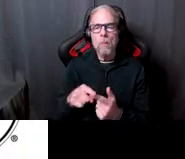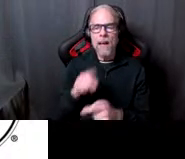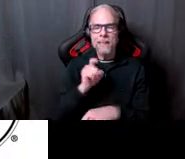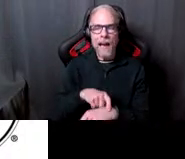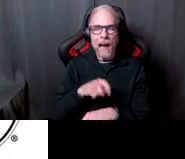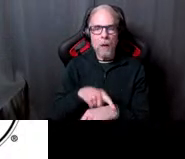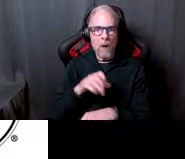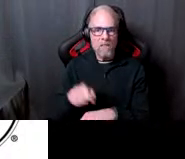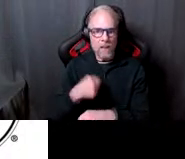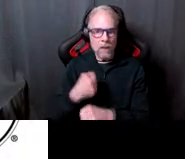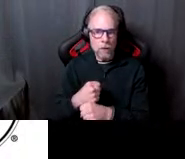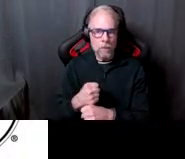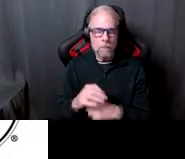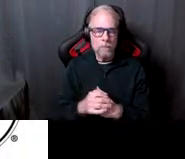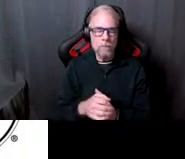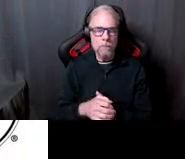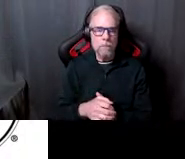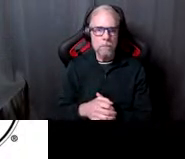year.